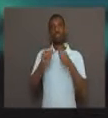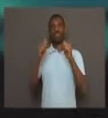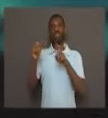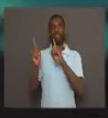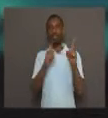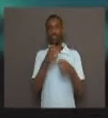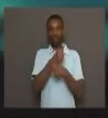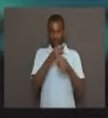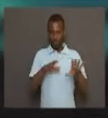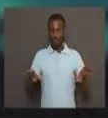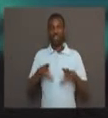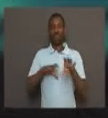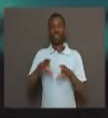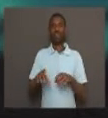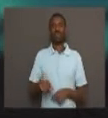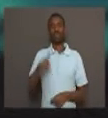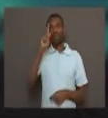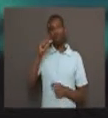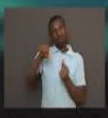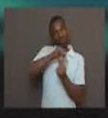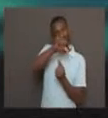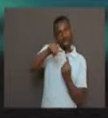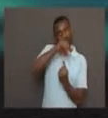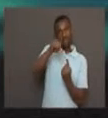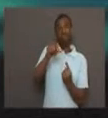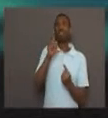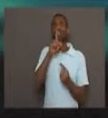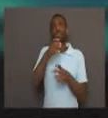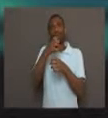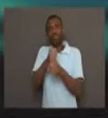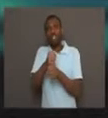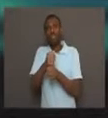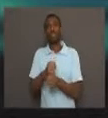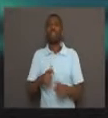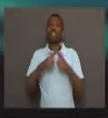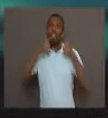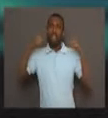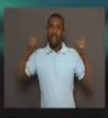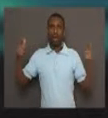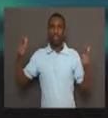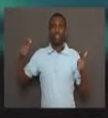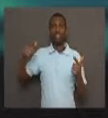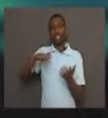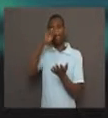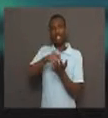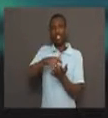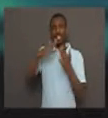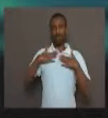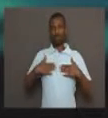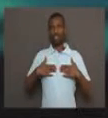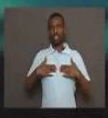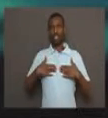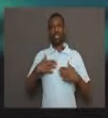The Rutherford experiment concluded that an atom must be composed of